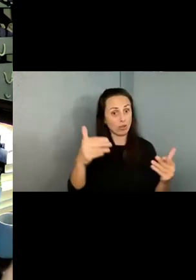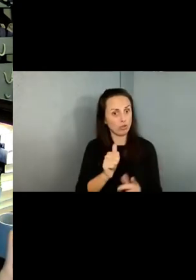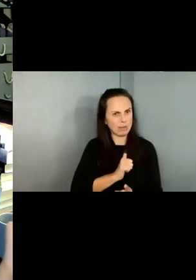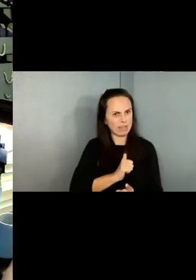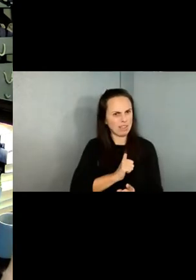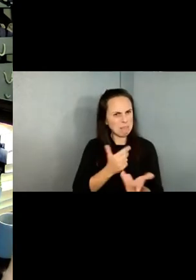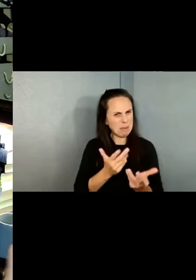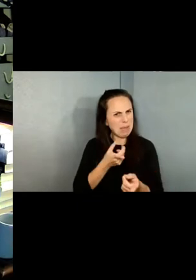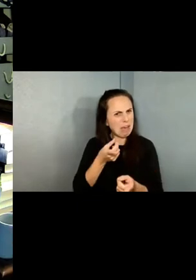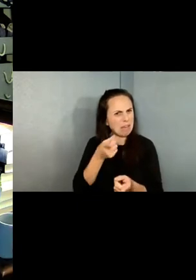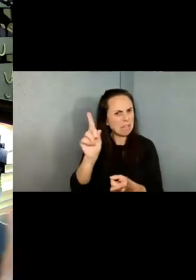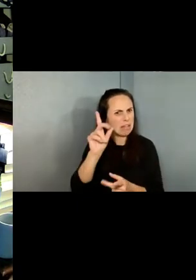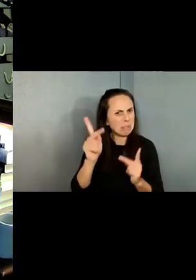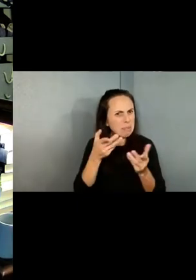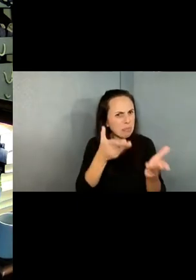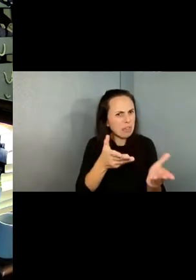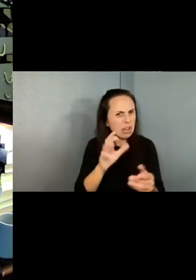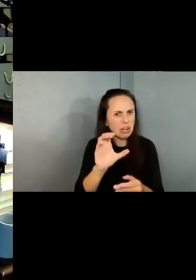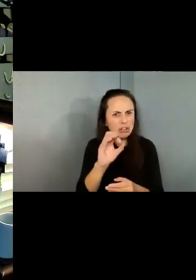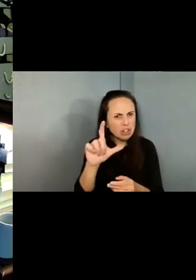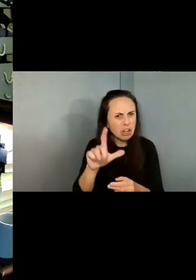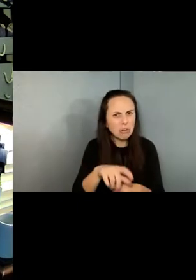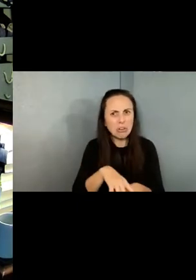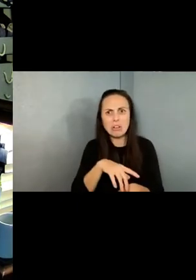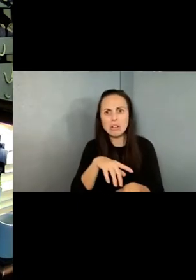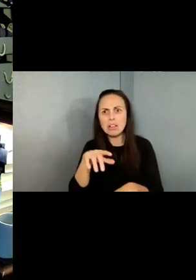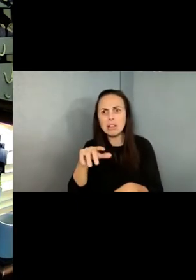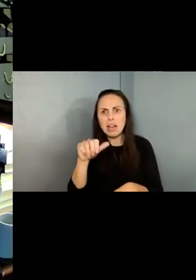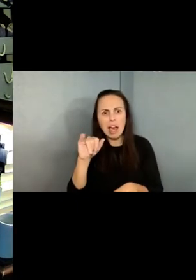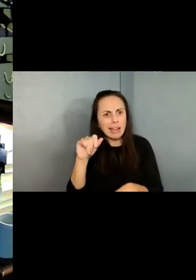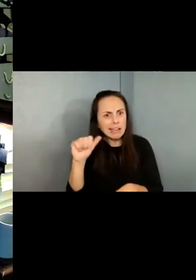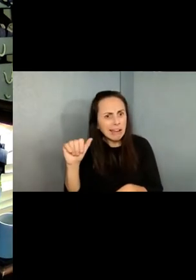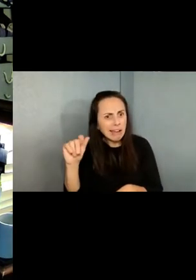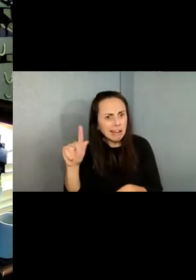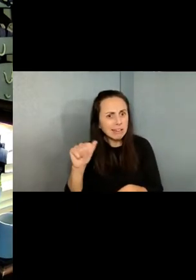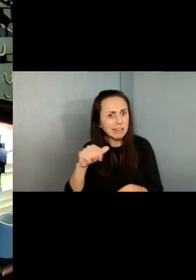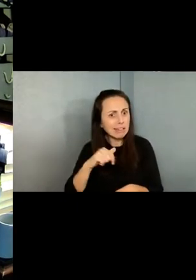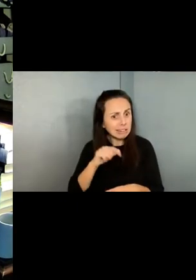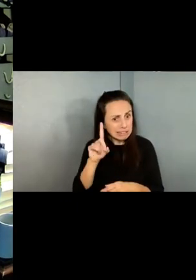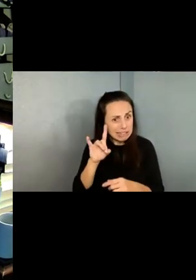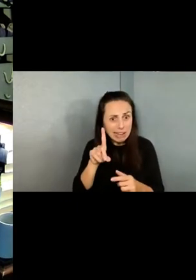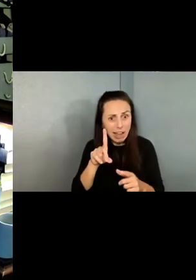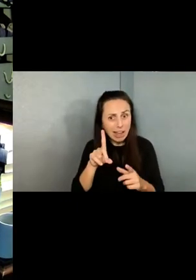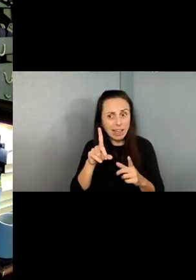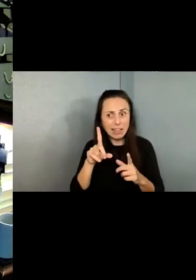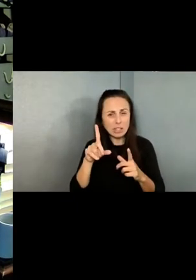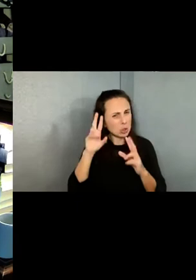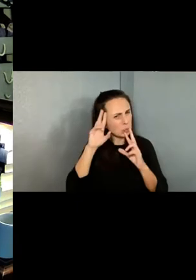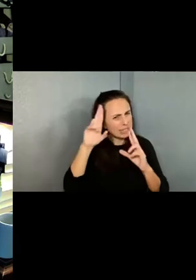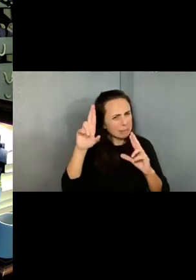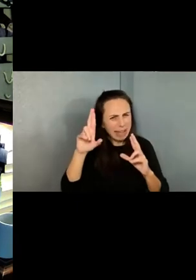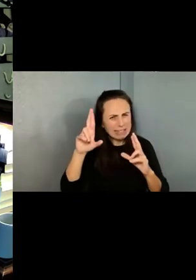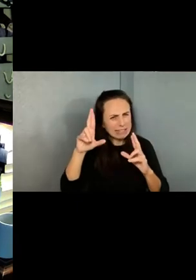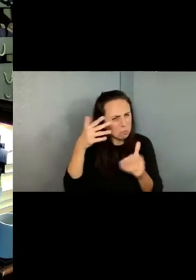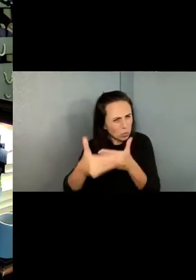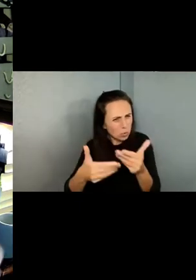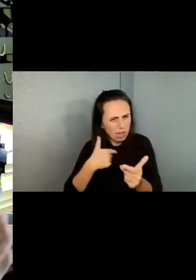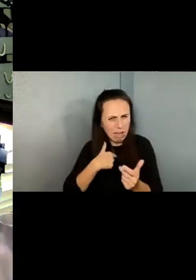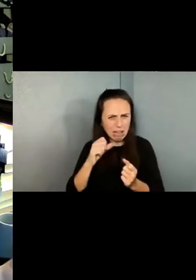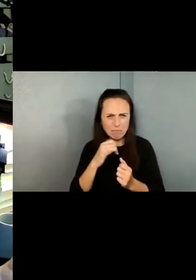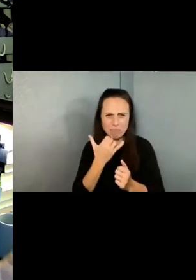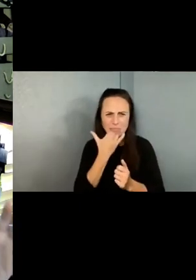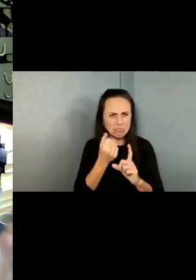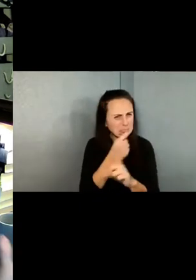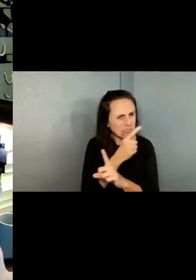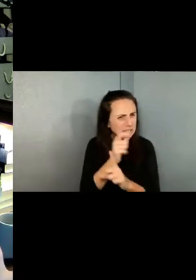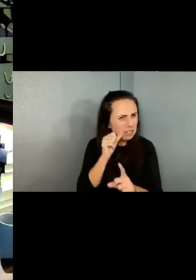the team members there. It was Cheryl and Ayaka. Did I screw up the respect rituals? And then I said, okay,